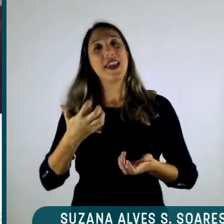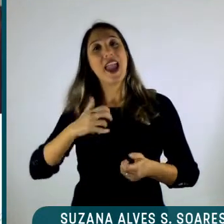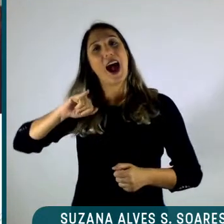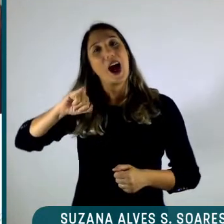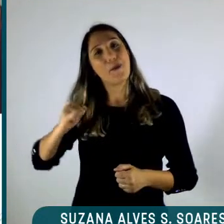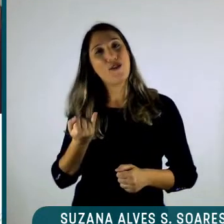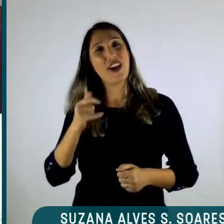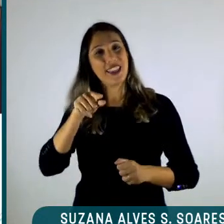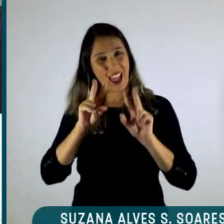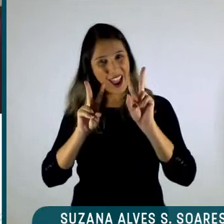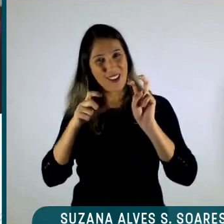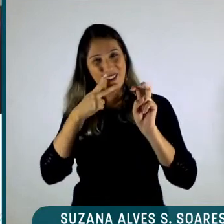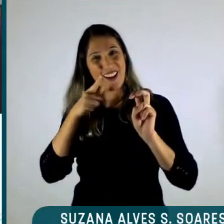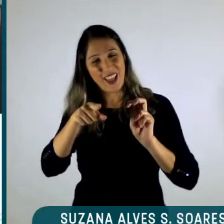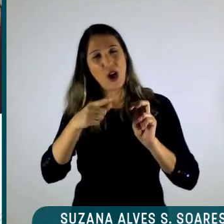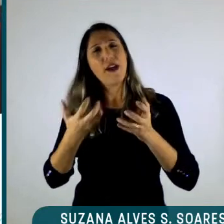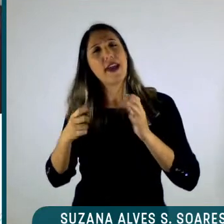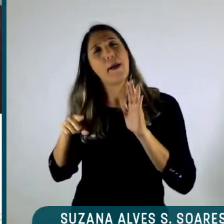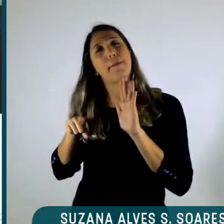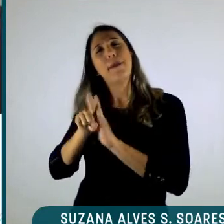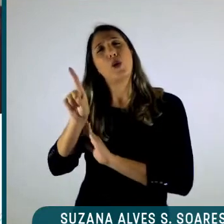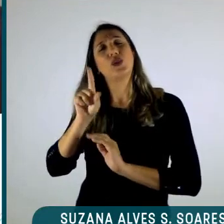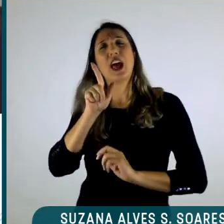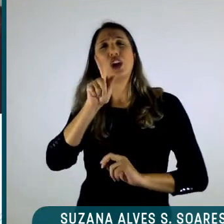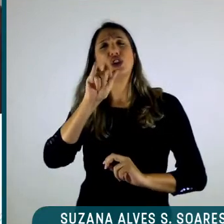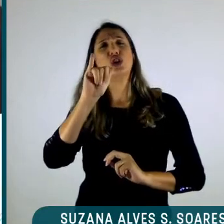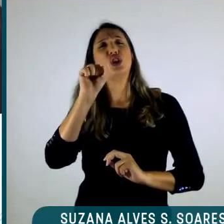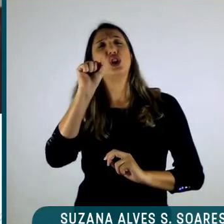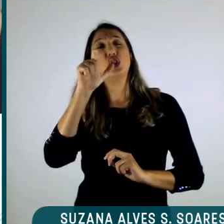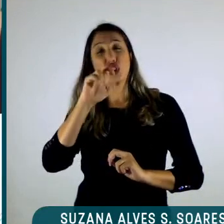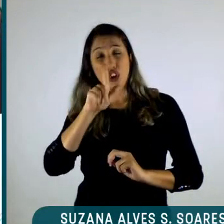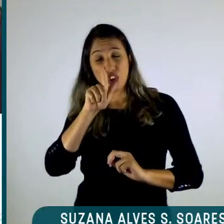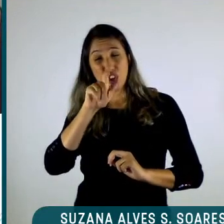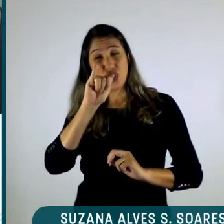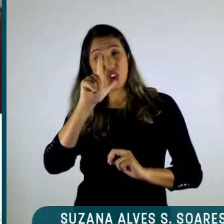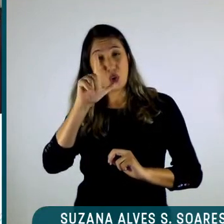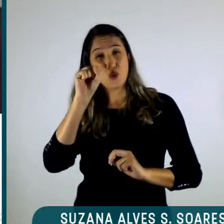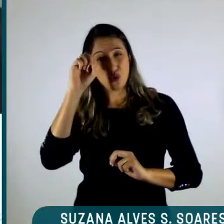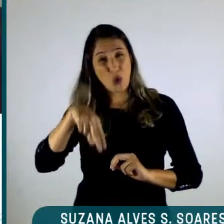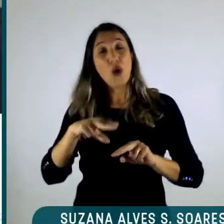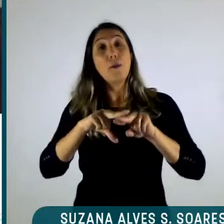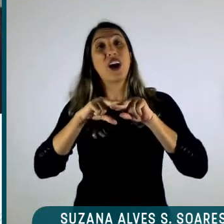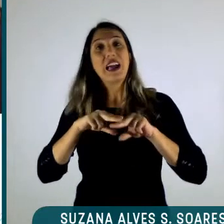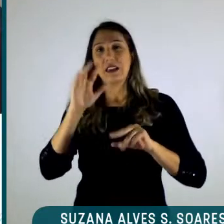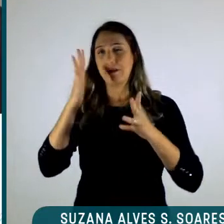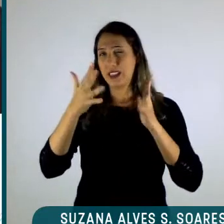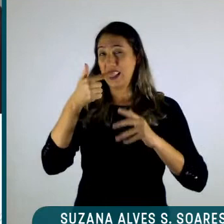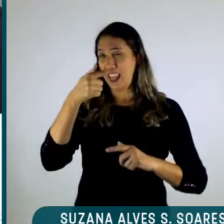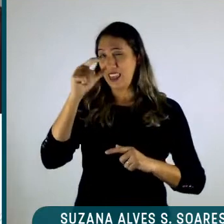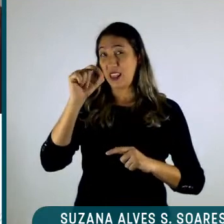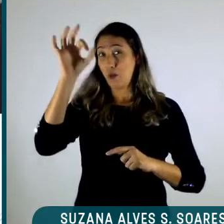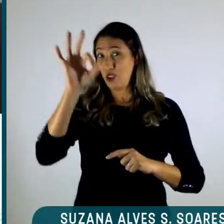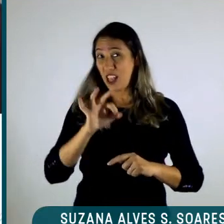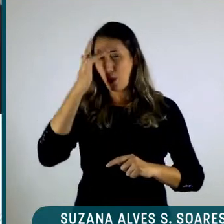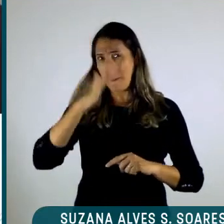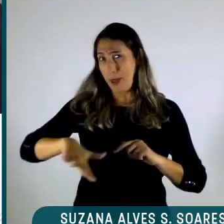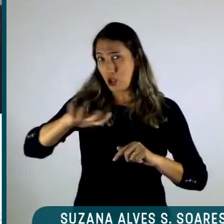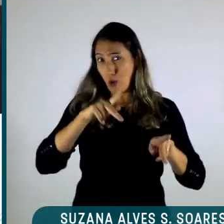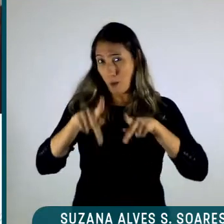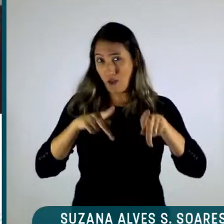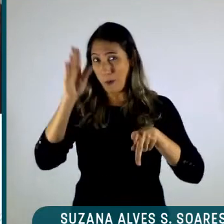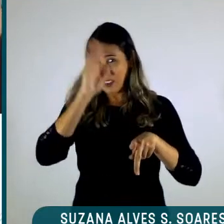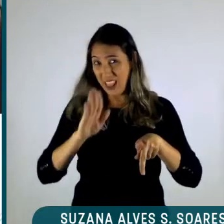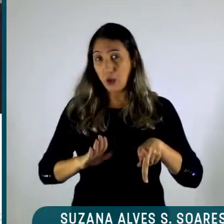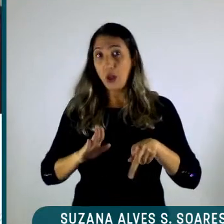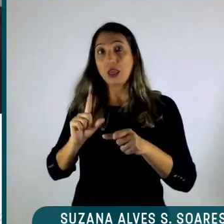issue today. Exactly. I would like to also ask, based on what Ligia said, I'd like to ask